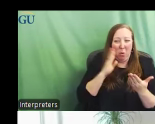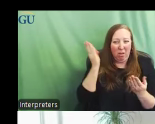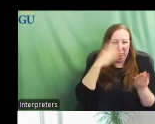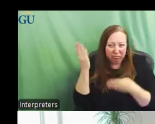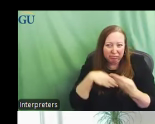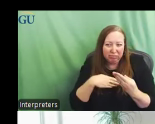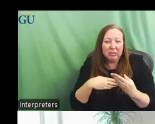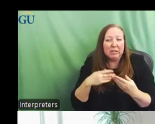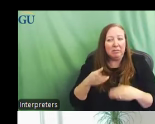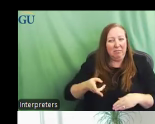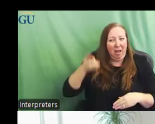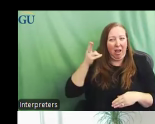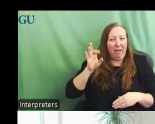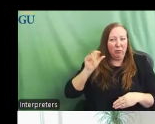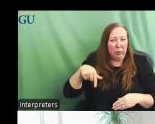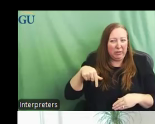like the